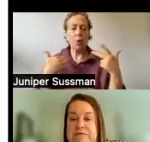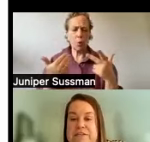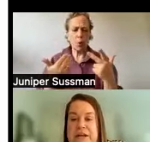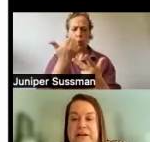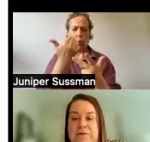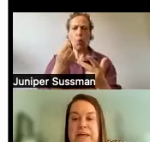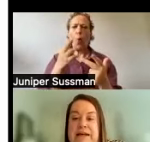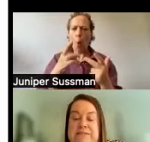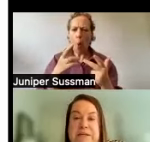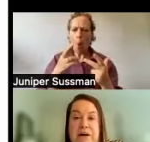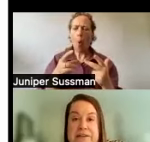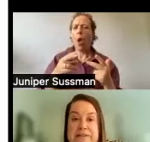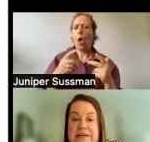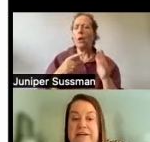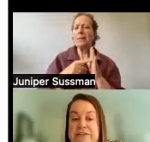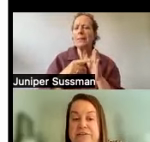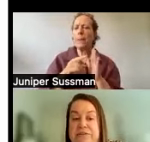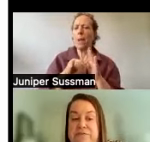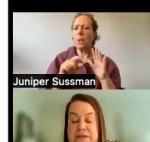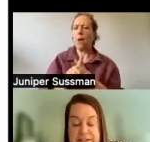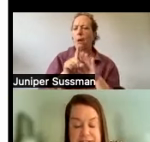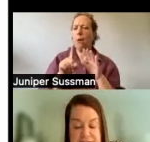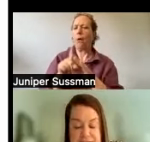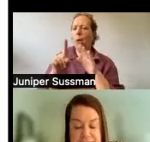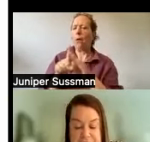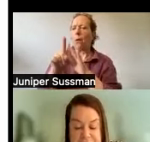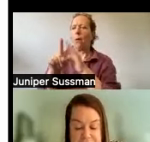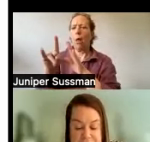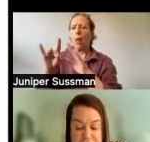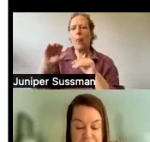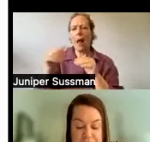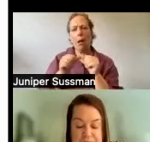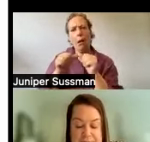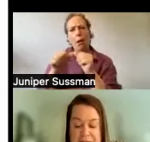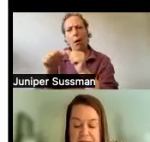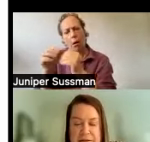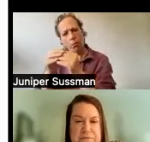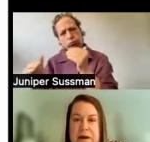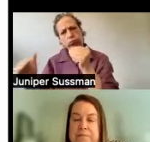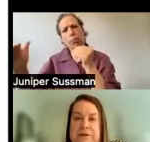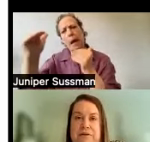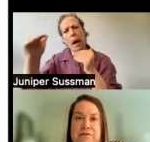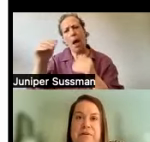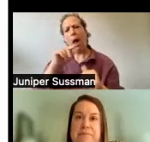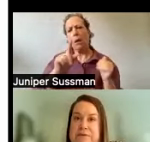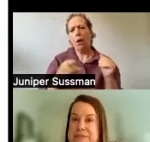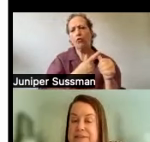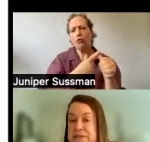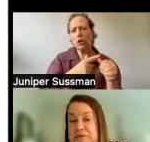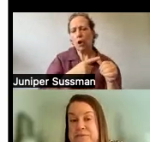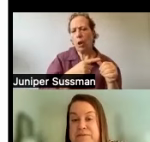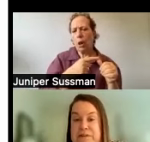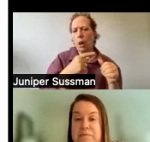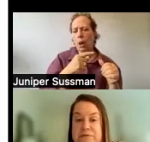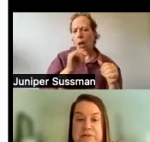that originate or last beyond the initial COVID-19 infection. You've probably heard about this in